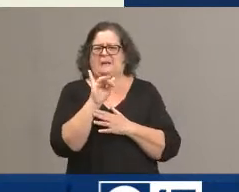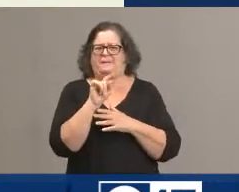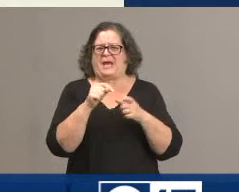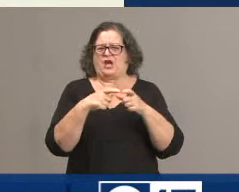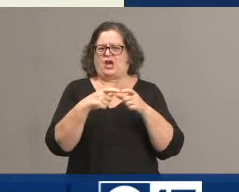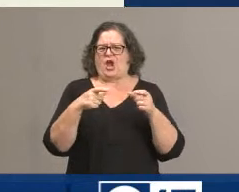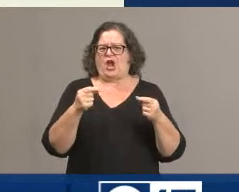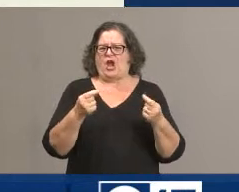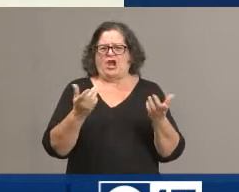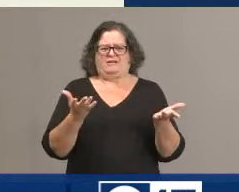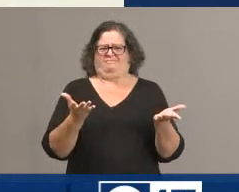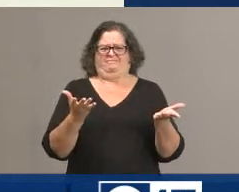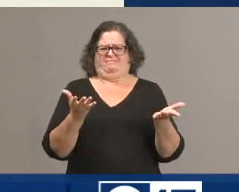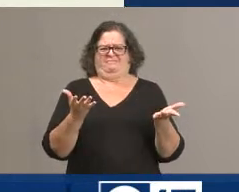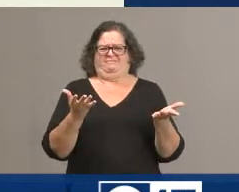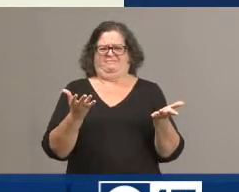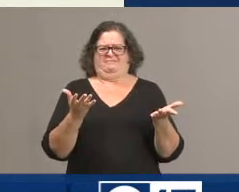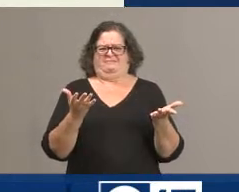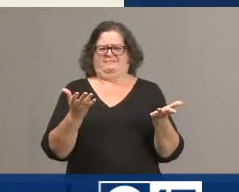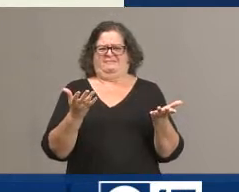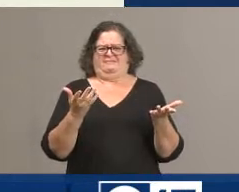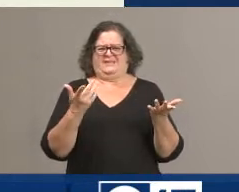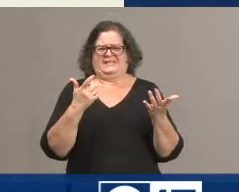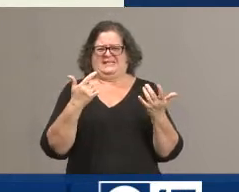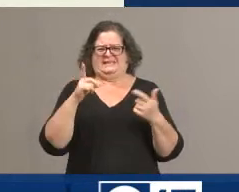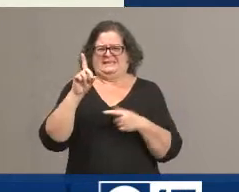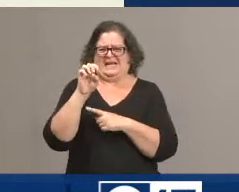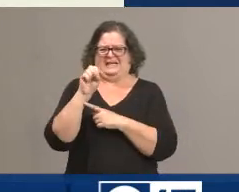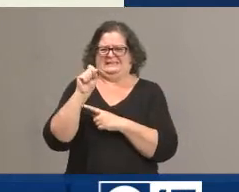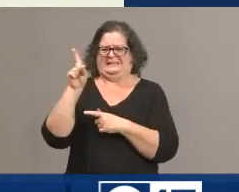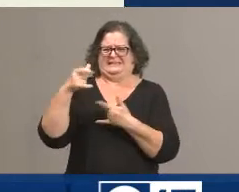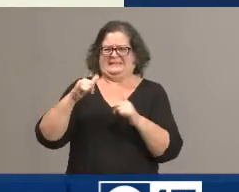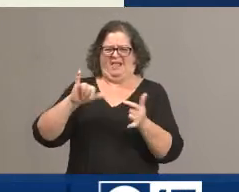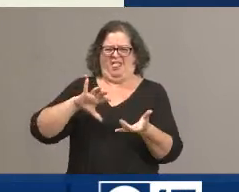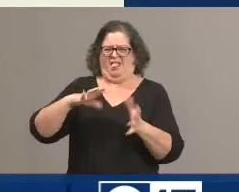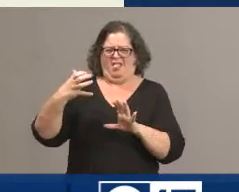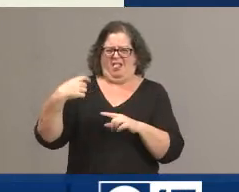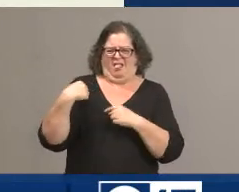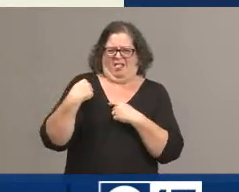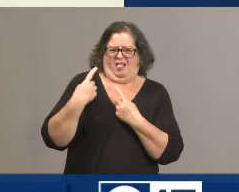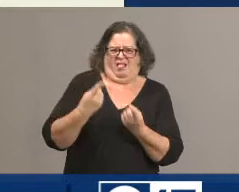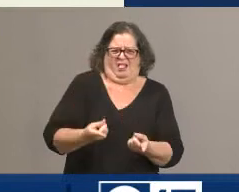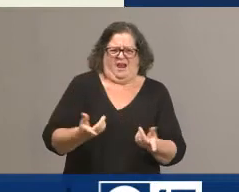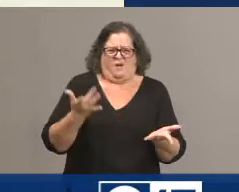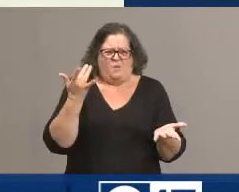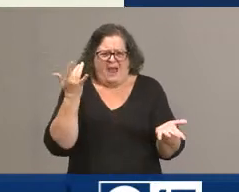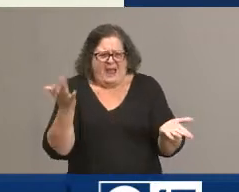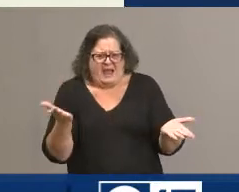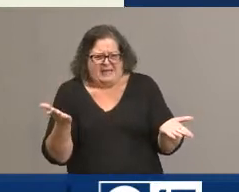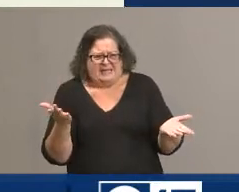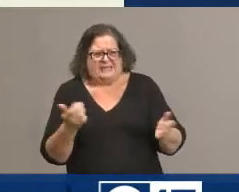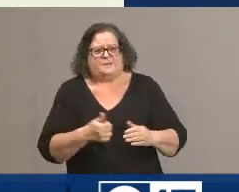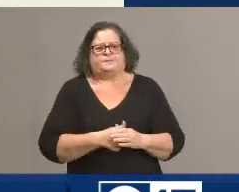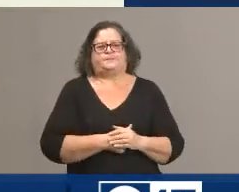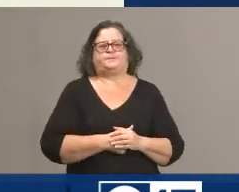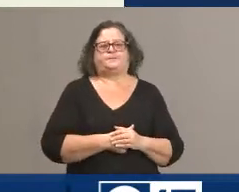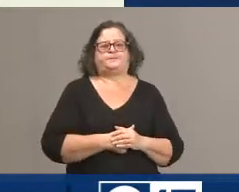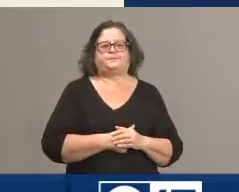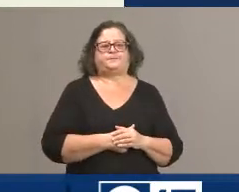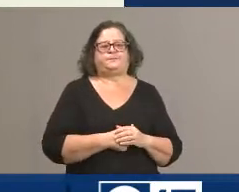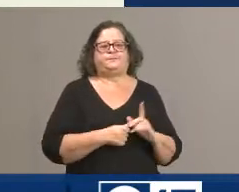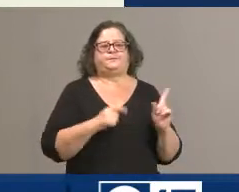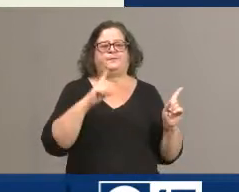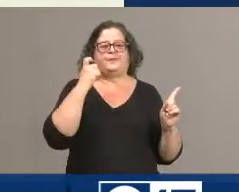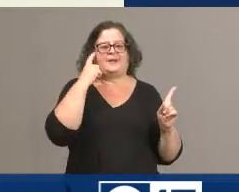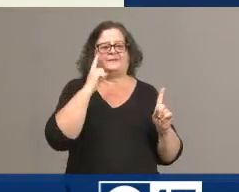want to say is I'm thankful to the men and women in Department of Economic Security. They went from